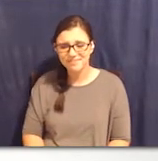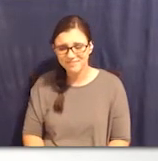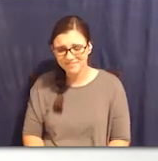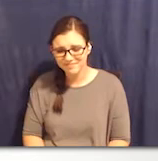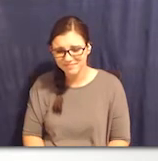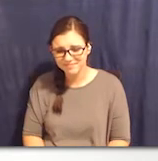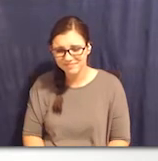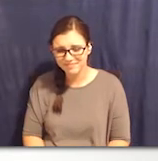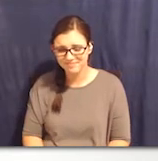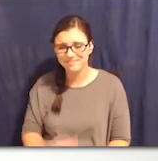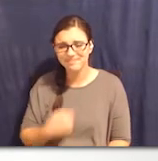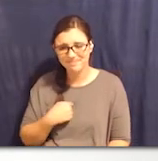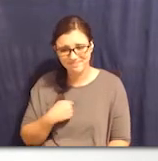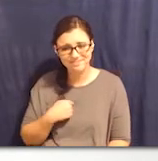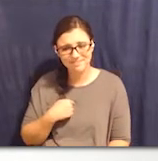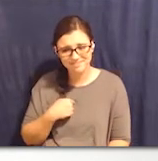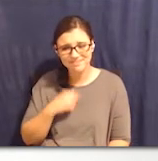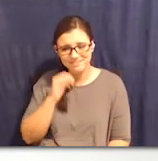and